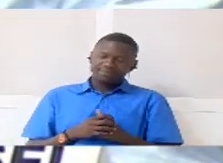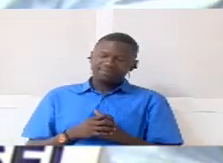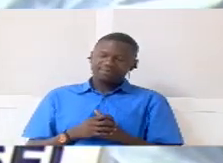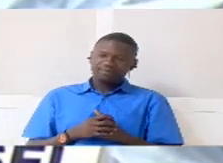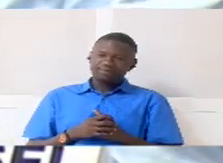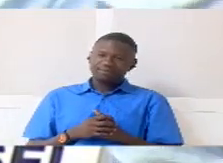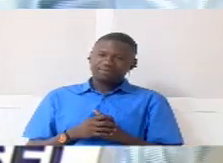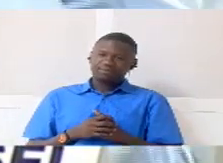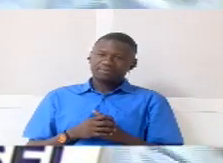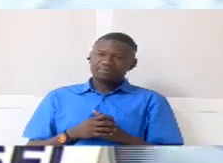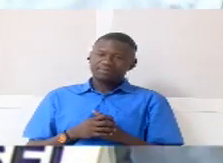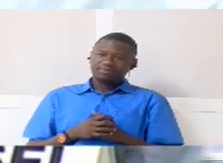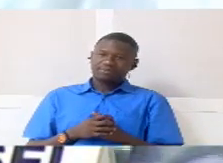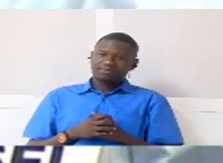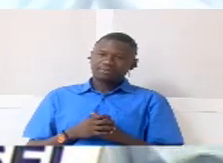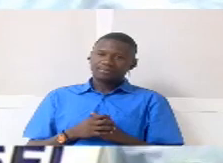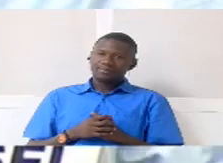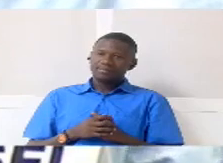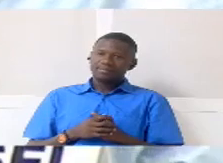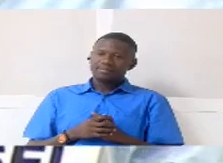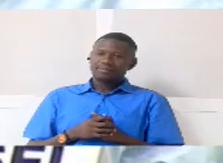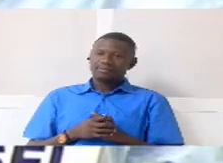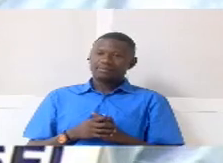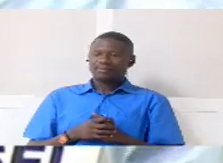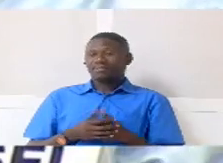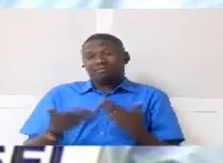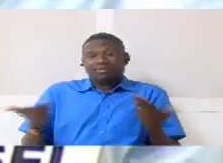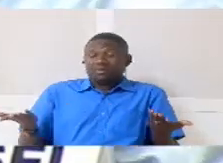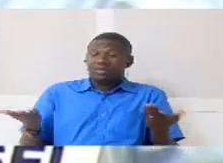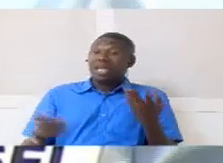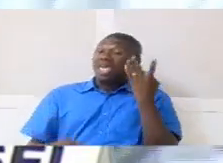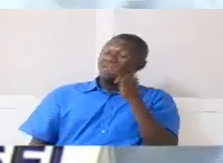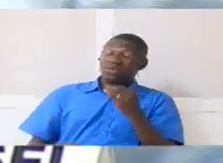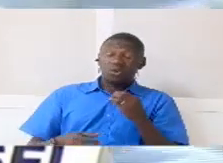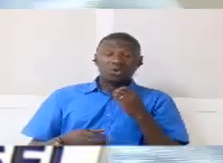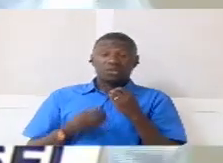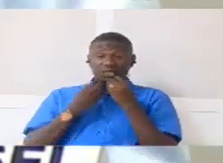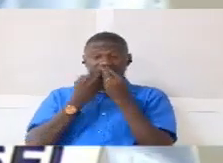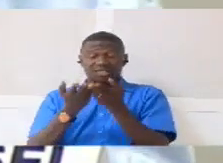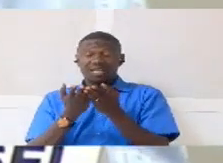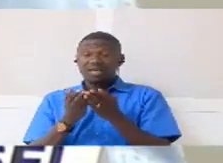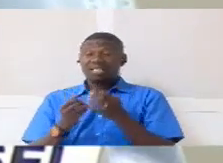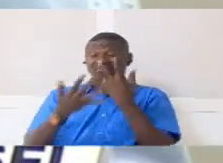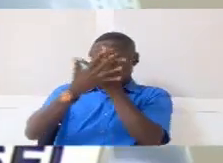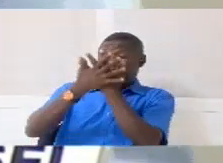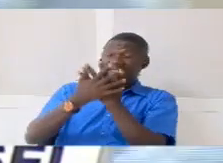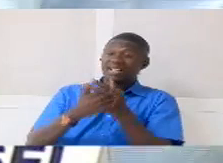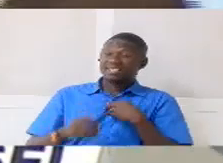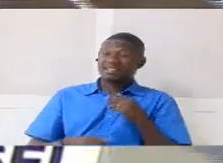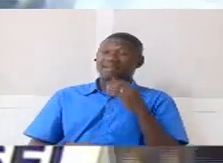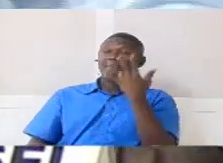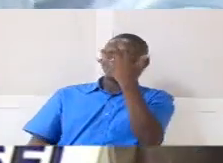And well, if we call the prison a 5-star hotel, just by itself does not mean